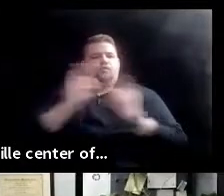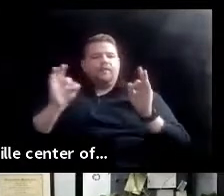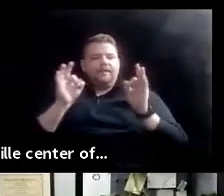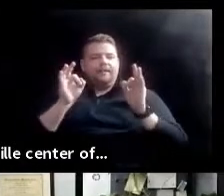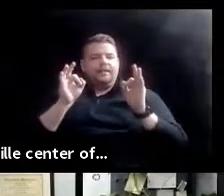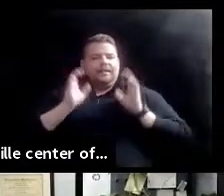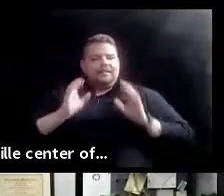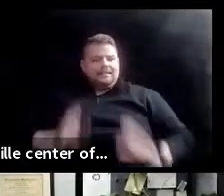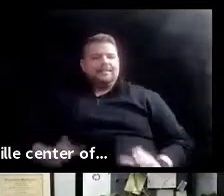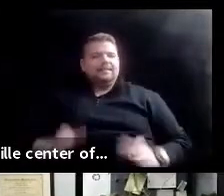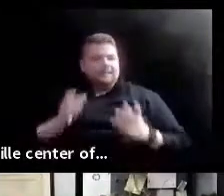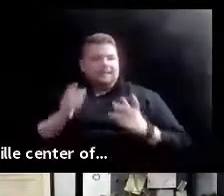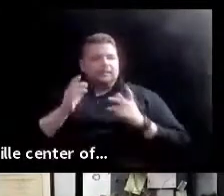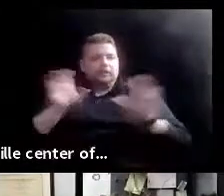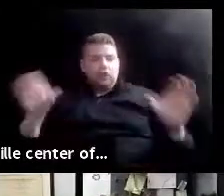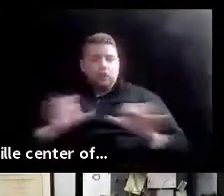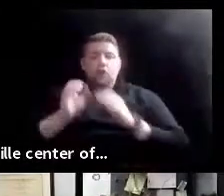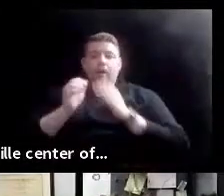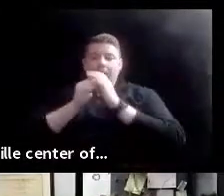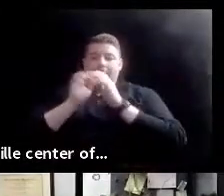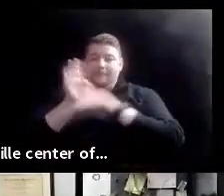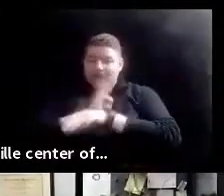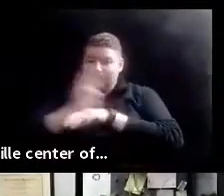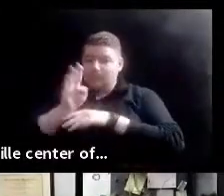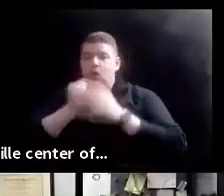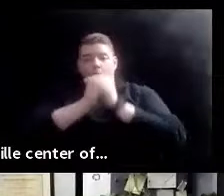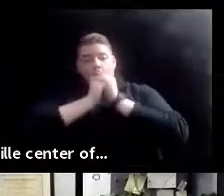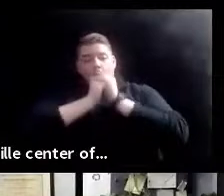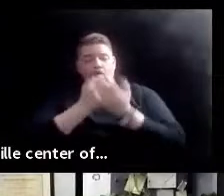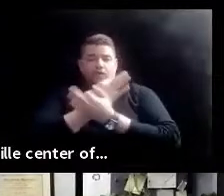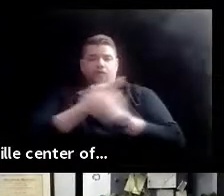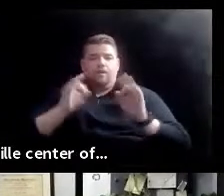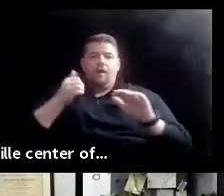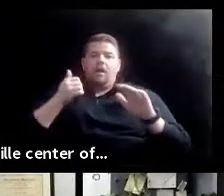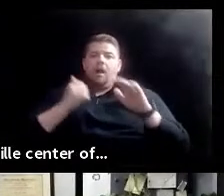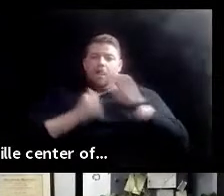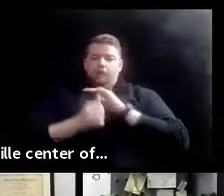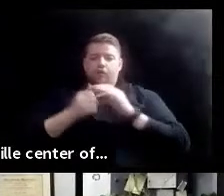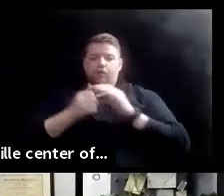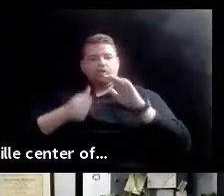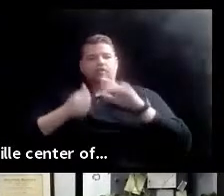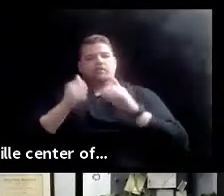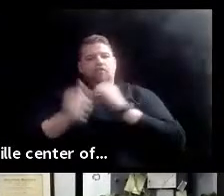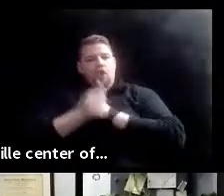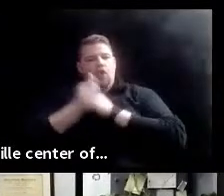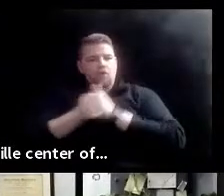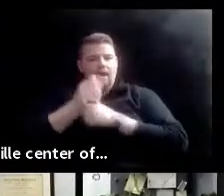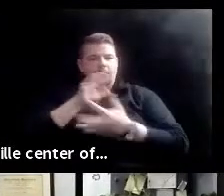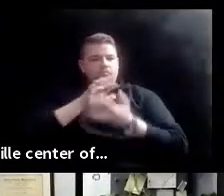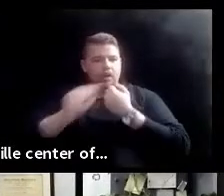conduct business or worship freely under the threat of prosecution, financial ruin.